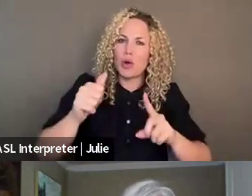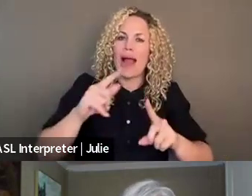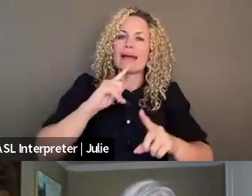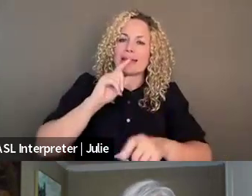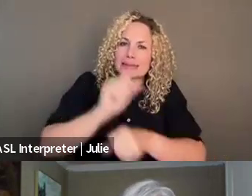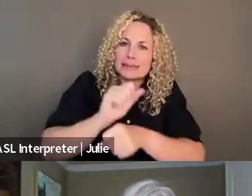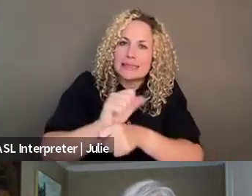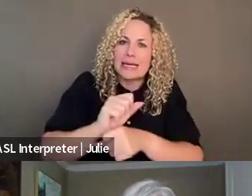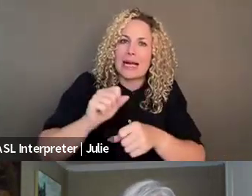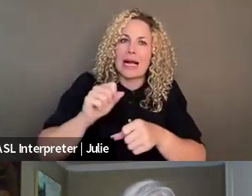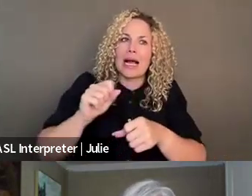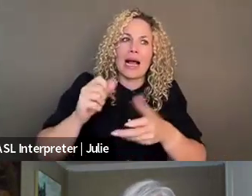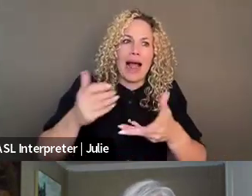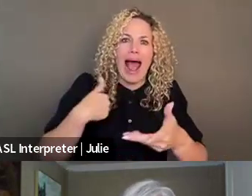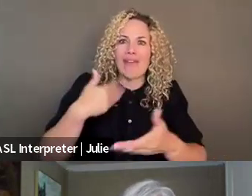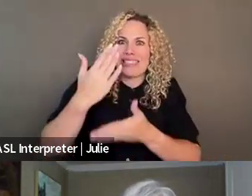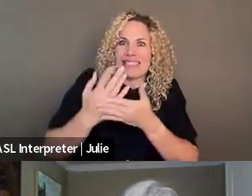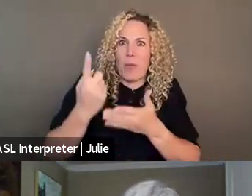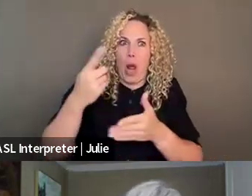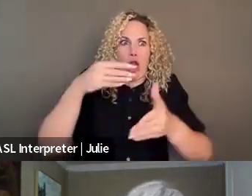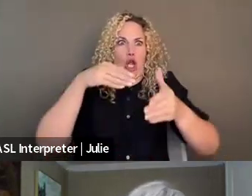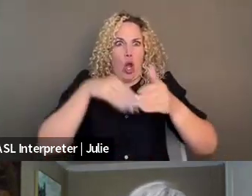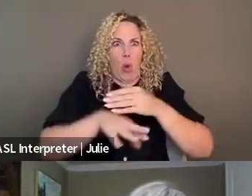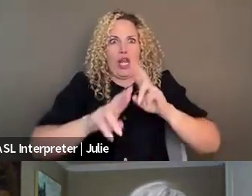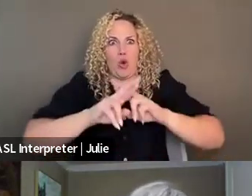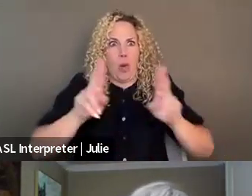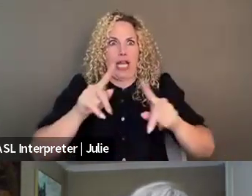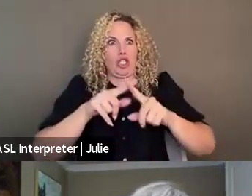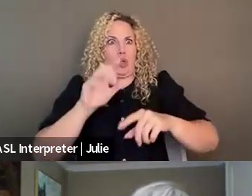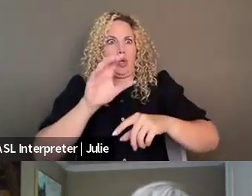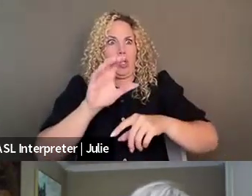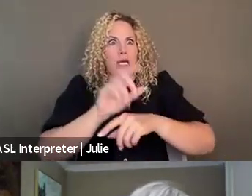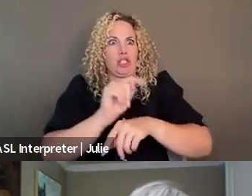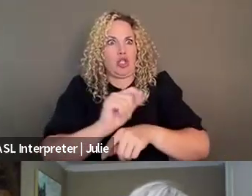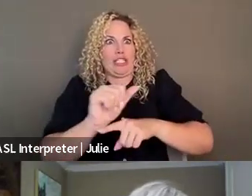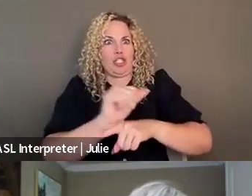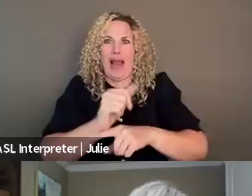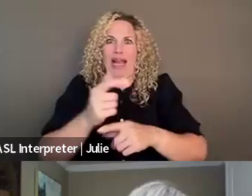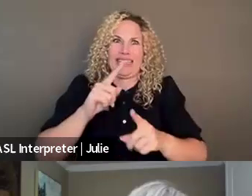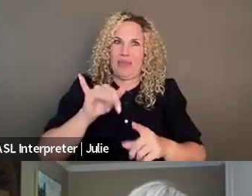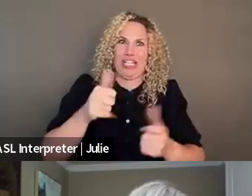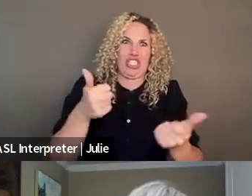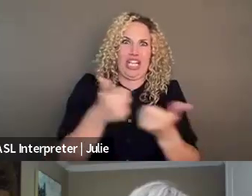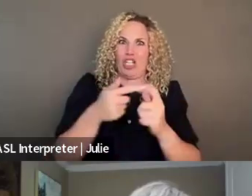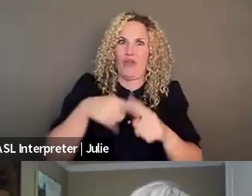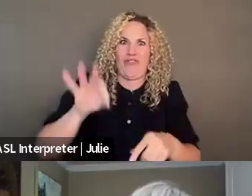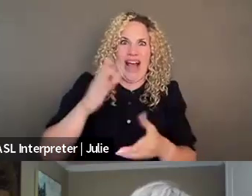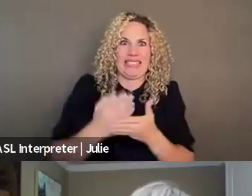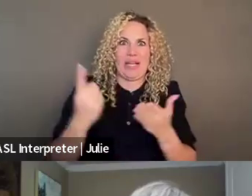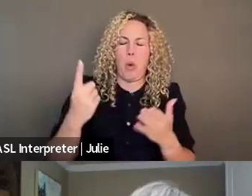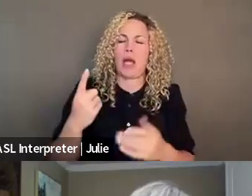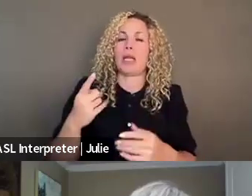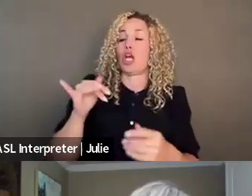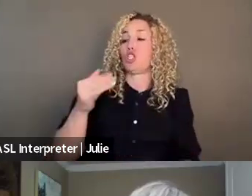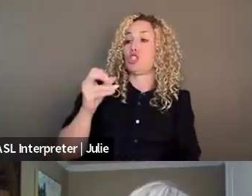actually having someone ready to do that has been a little challenging. I would right now, for